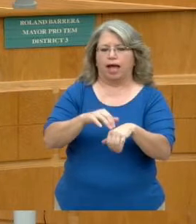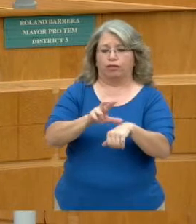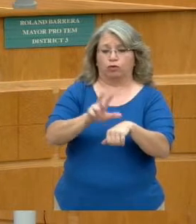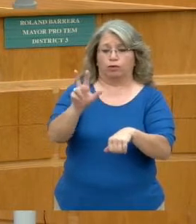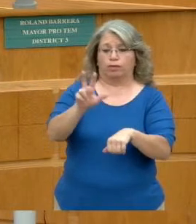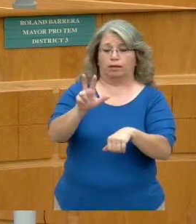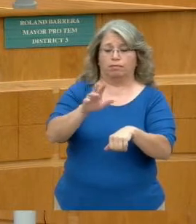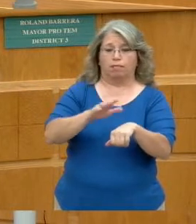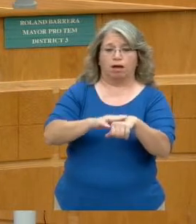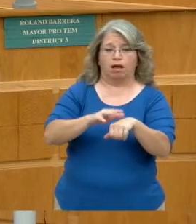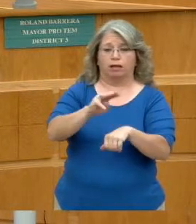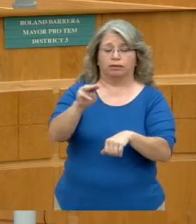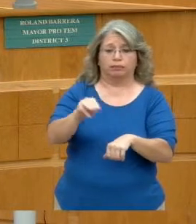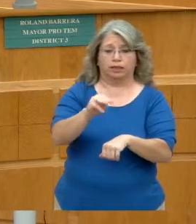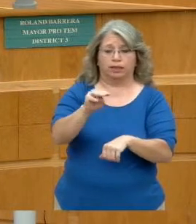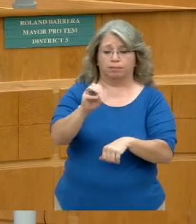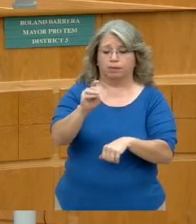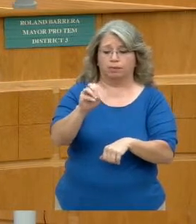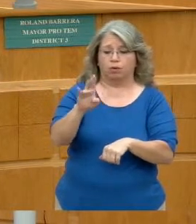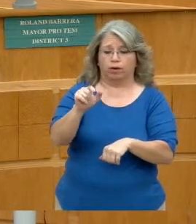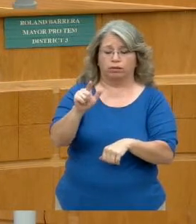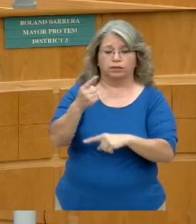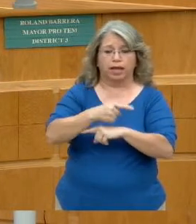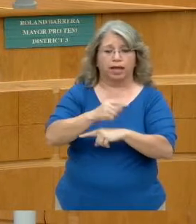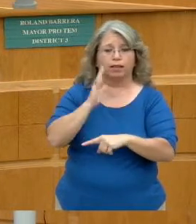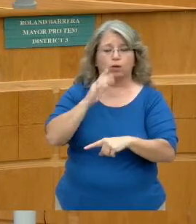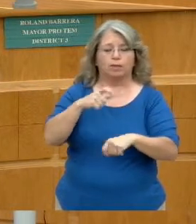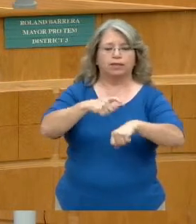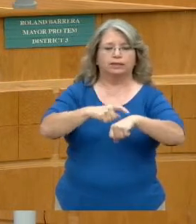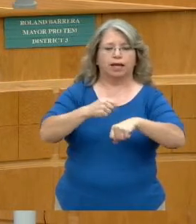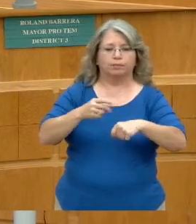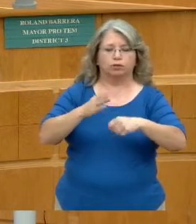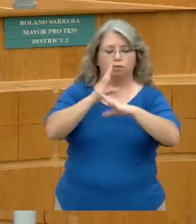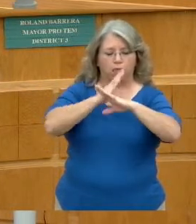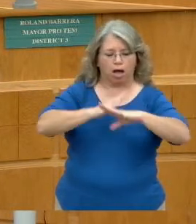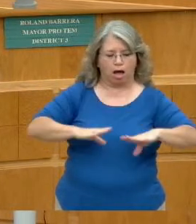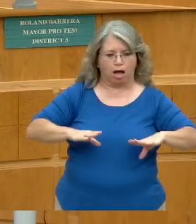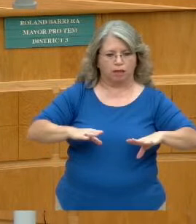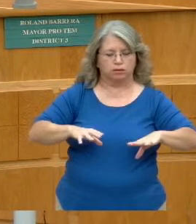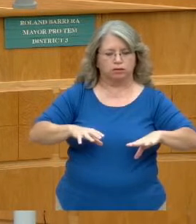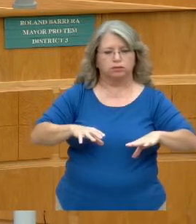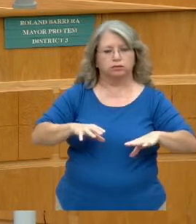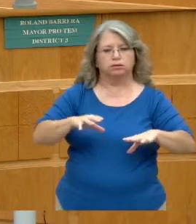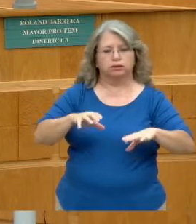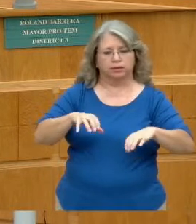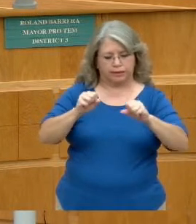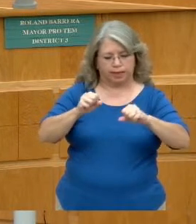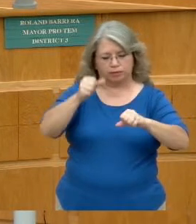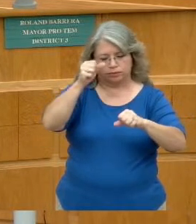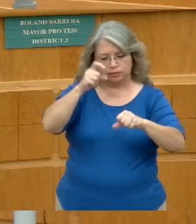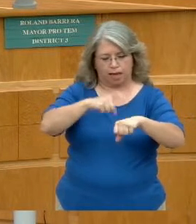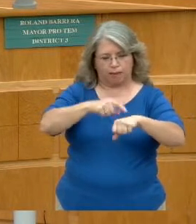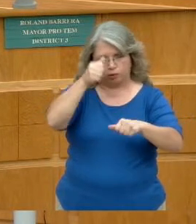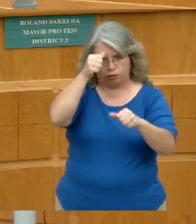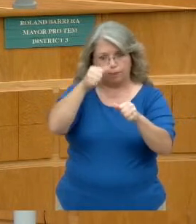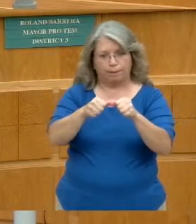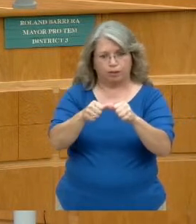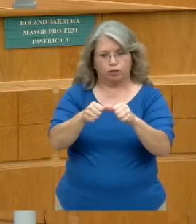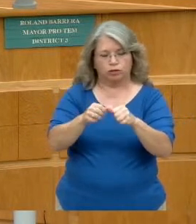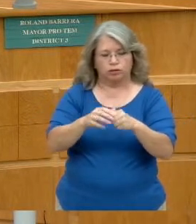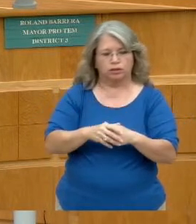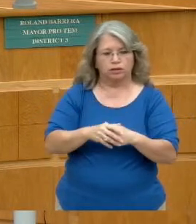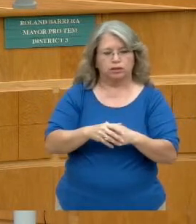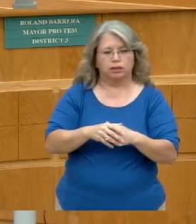be a time to pause and take remembrance, and I would urge all Nueces County citizens to do so. It was